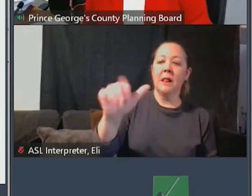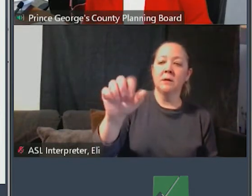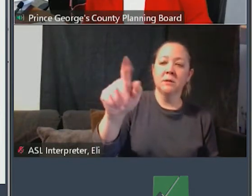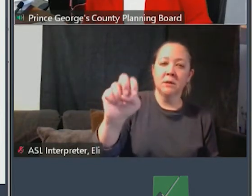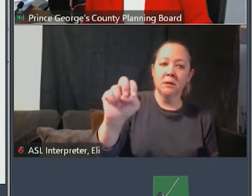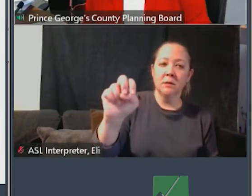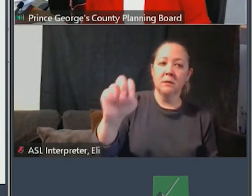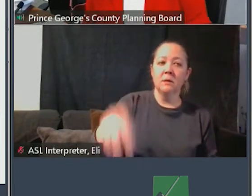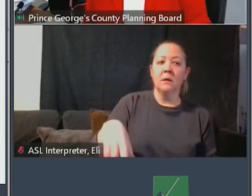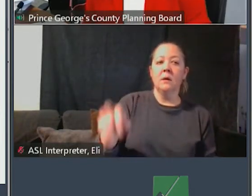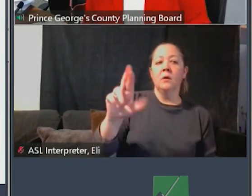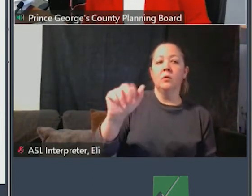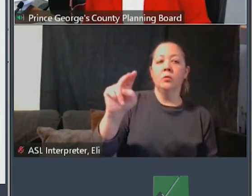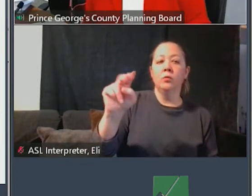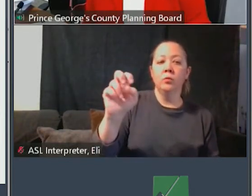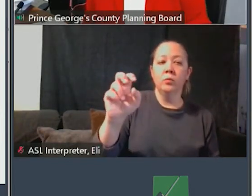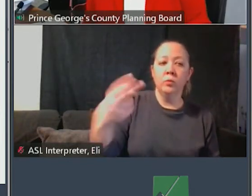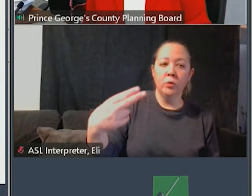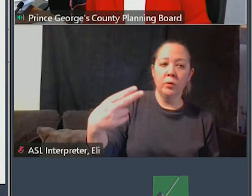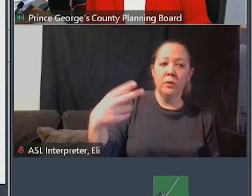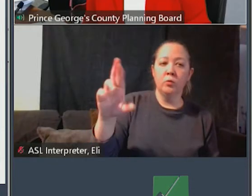Ruth Grover?